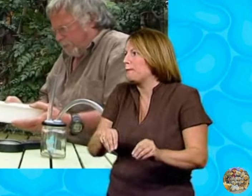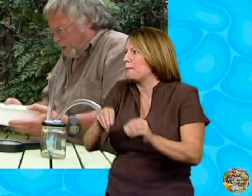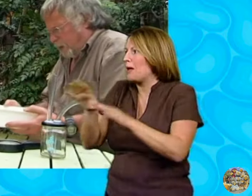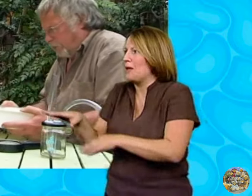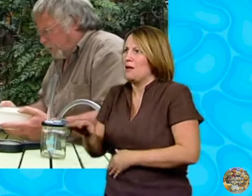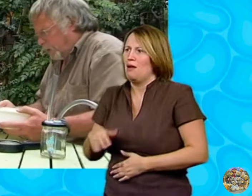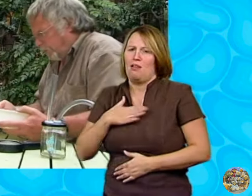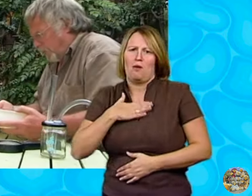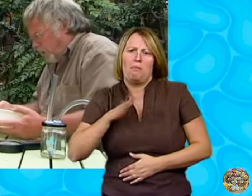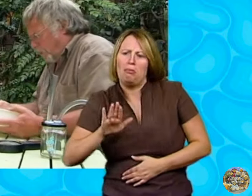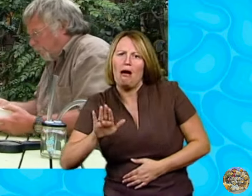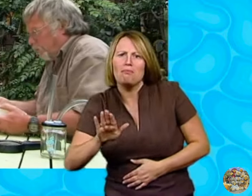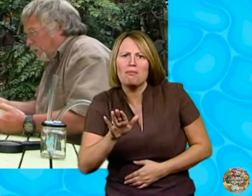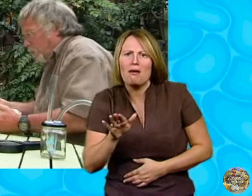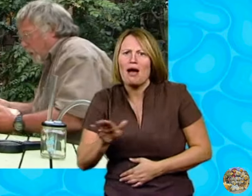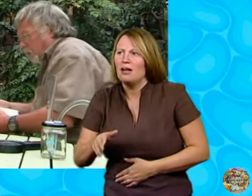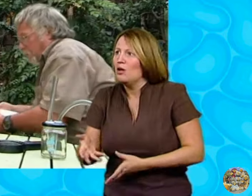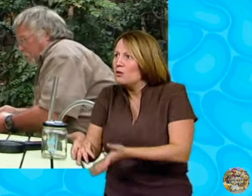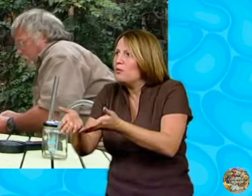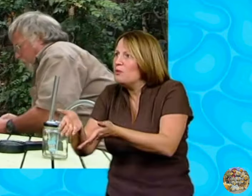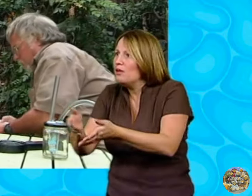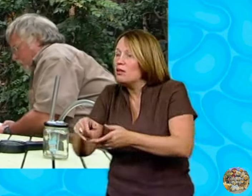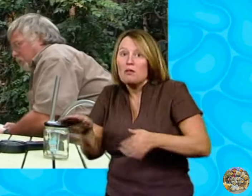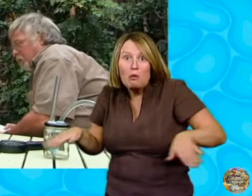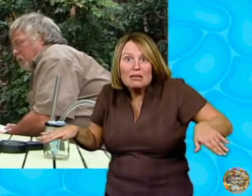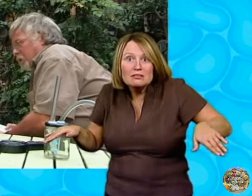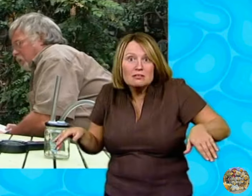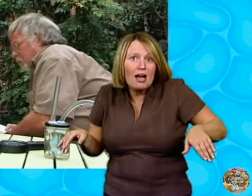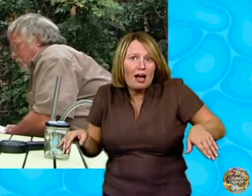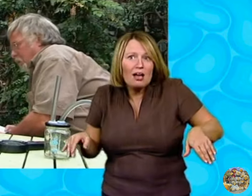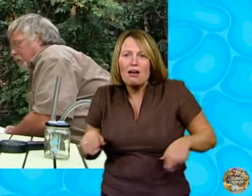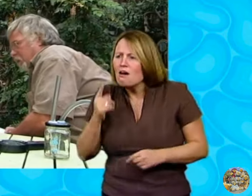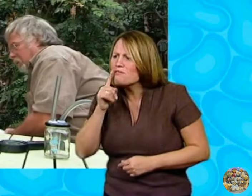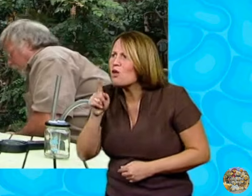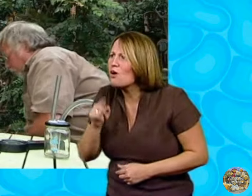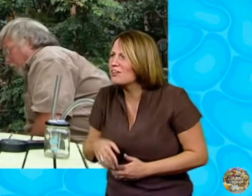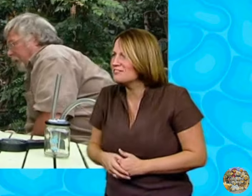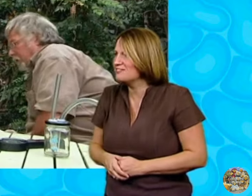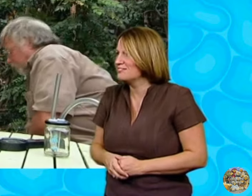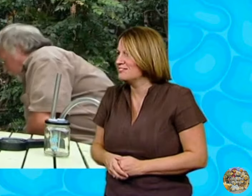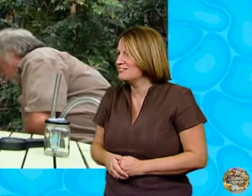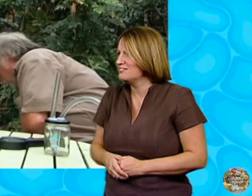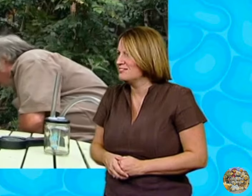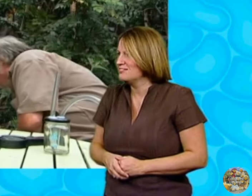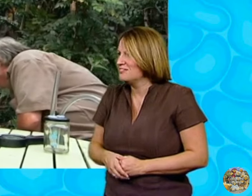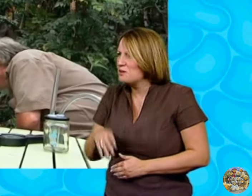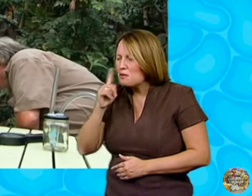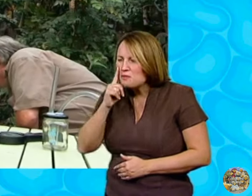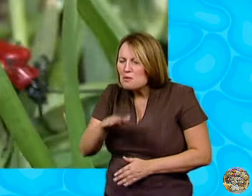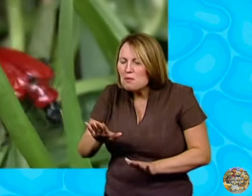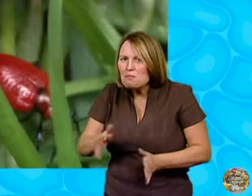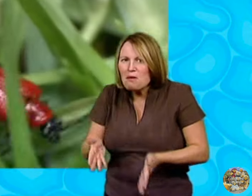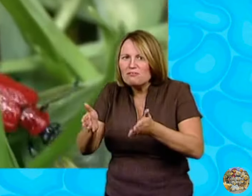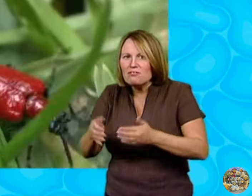I love you. Yeah, some of them are going to fly off. They've got little wings. Bill, I'm going to come back and see them again sometime. Yeah, I bet you don't recognise which one it is,